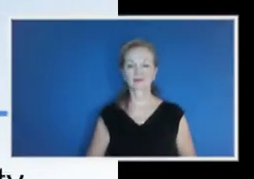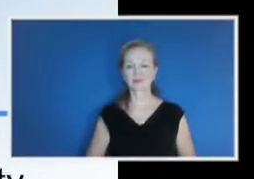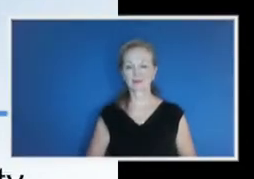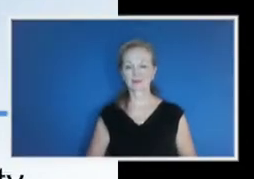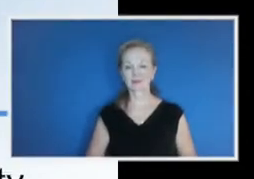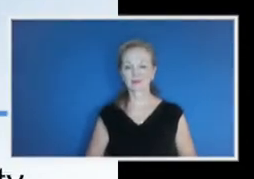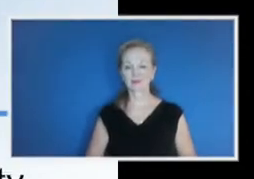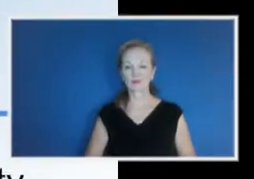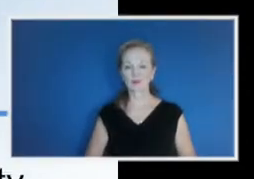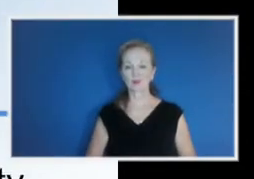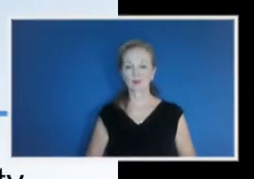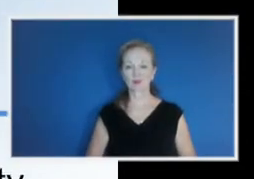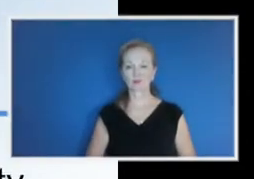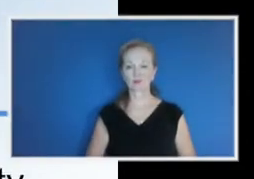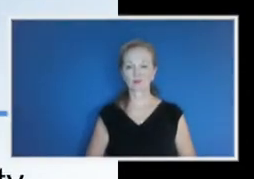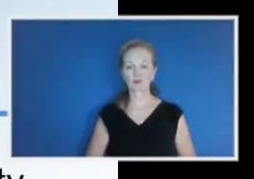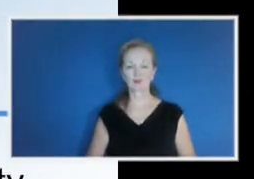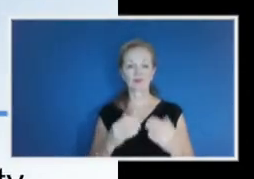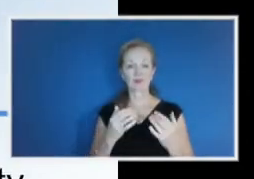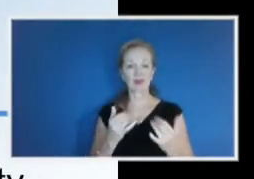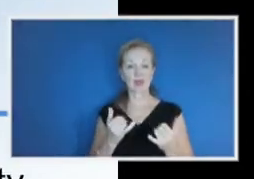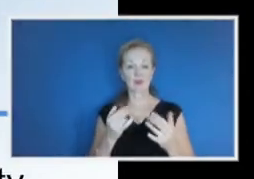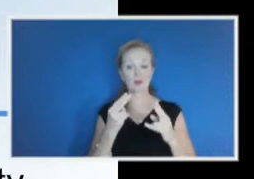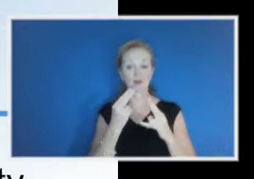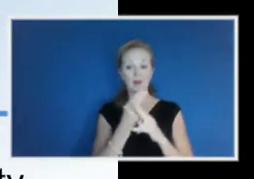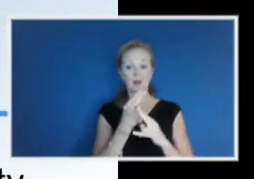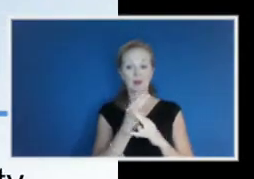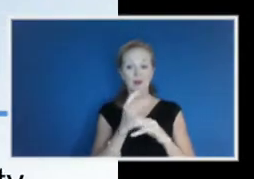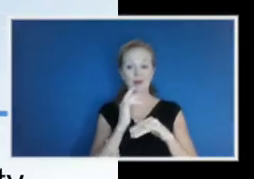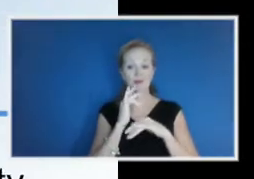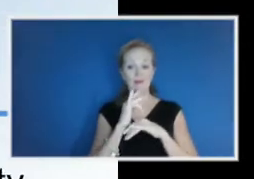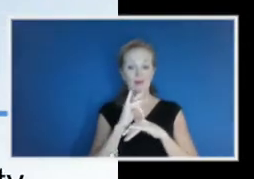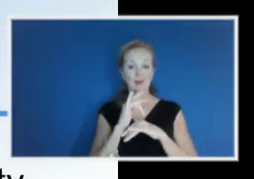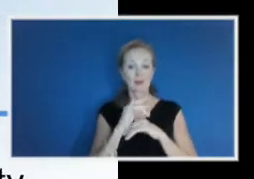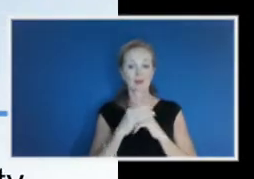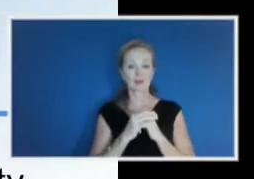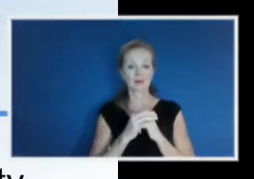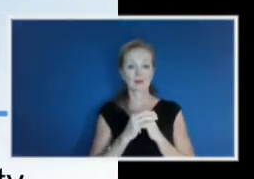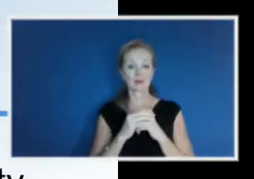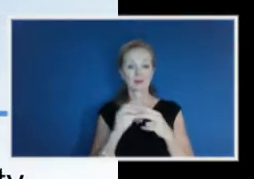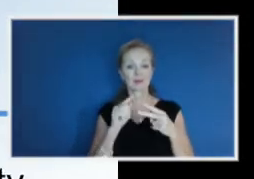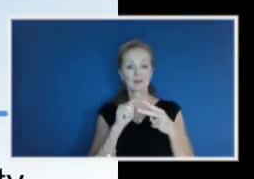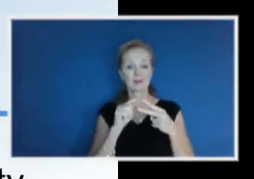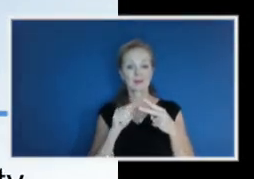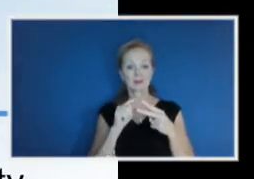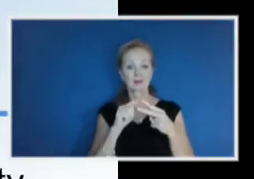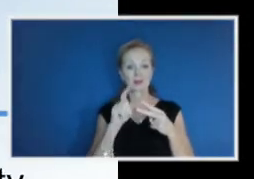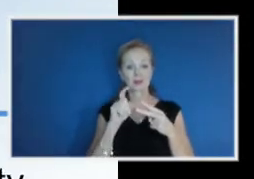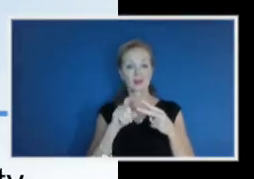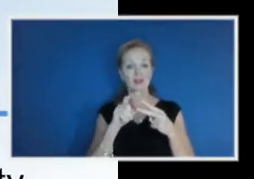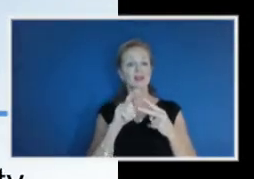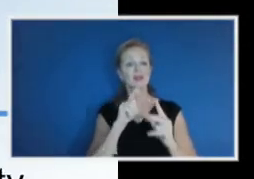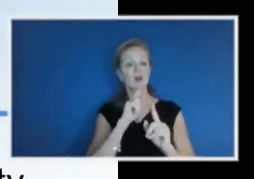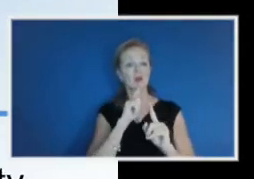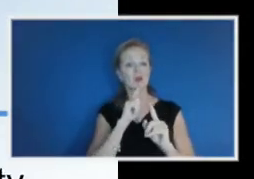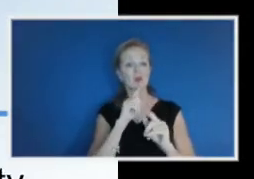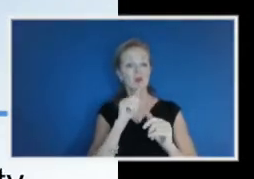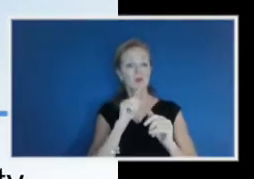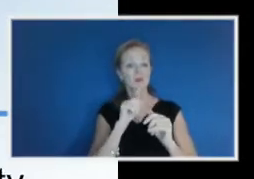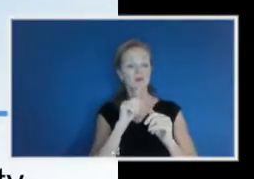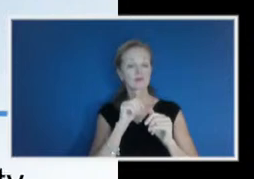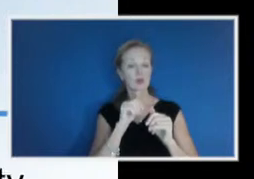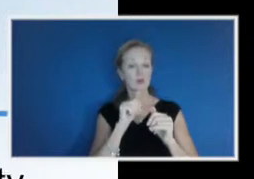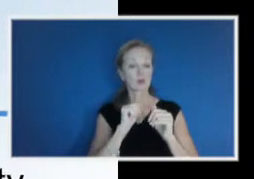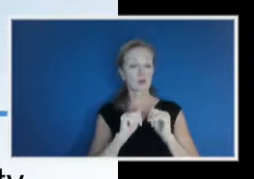So now we have our utilization and we have our availability. And those are the two pieces that you need in order to perform disparity